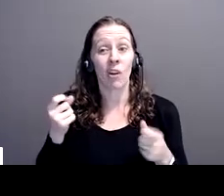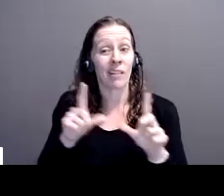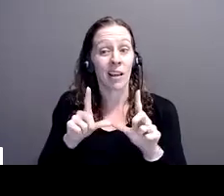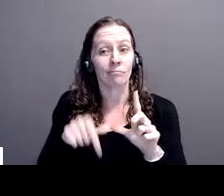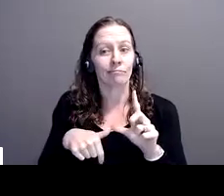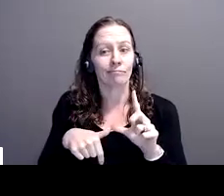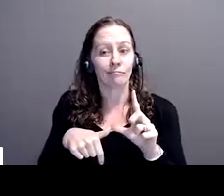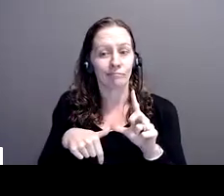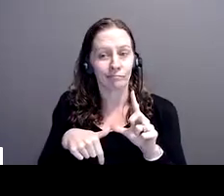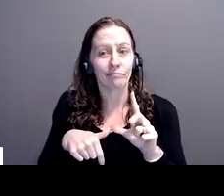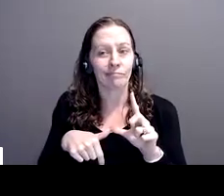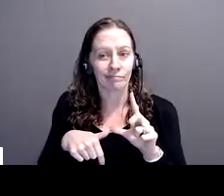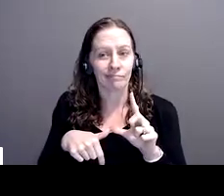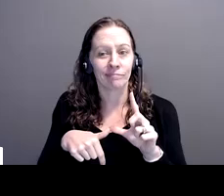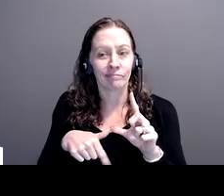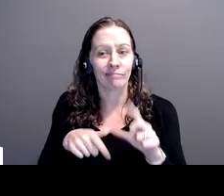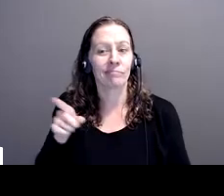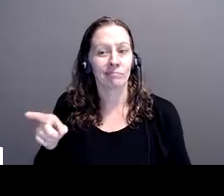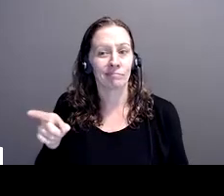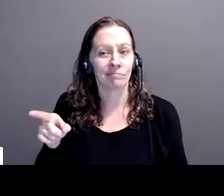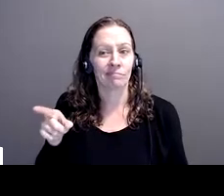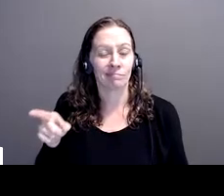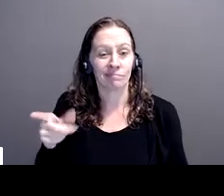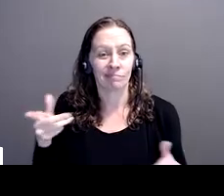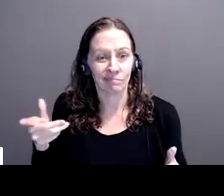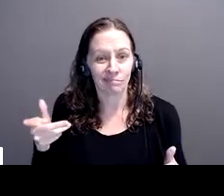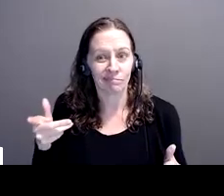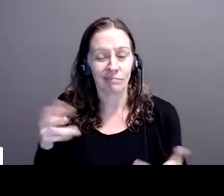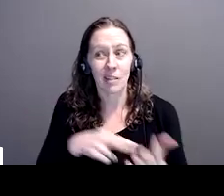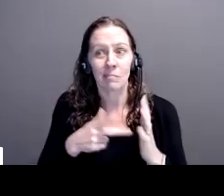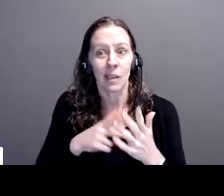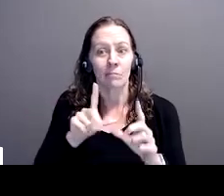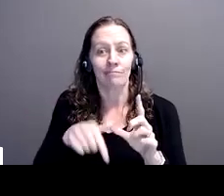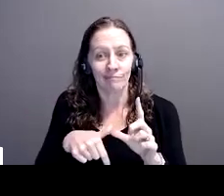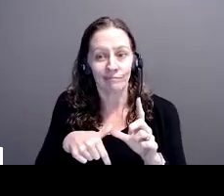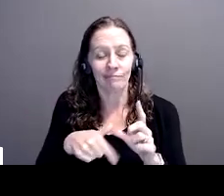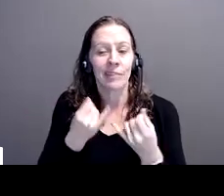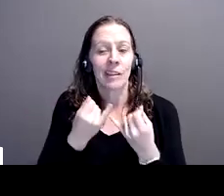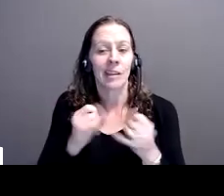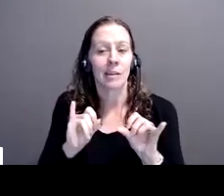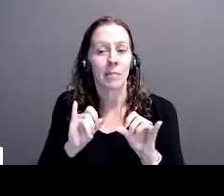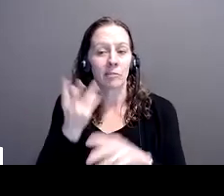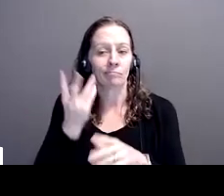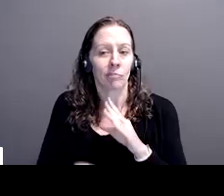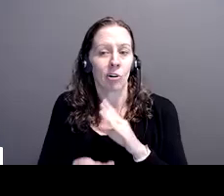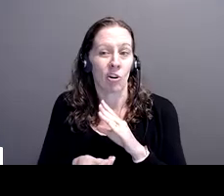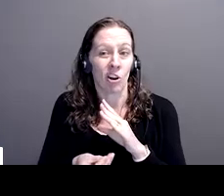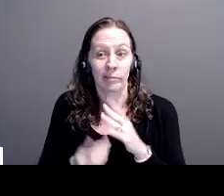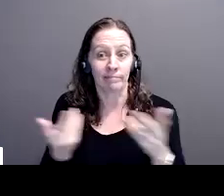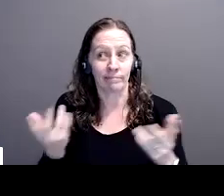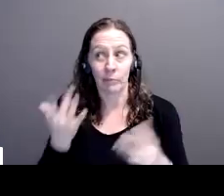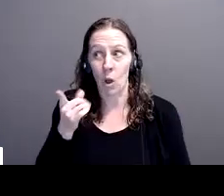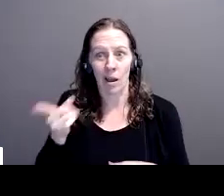license. And so they're also navigating their loss of independence around their not being able to